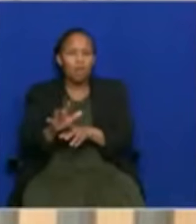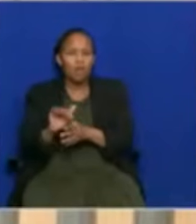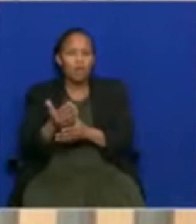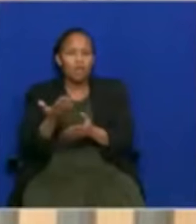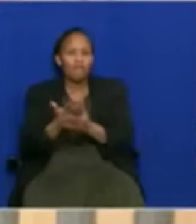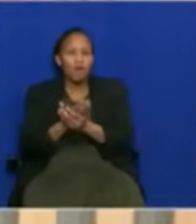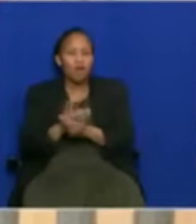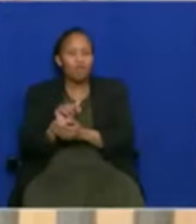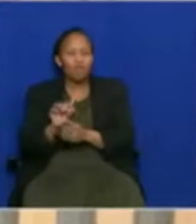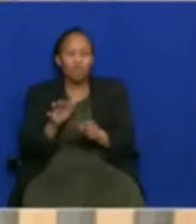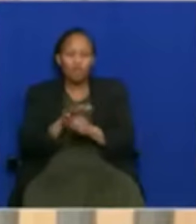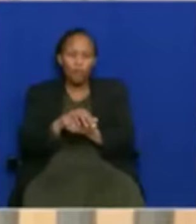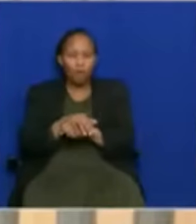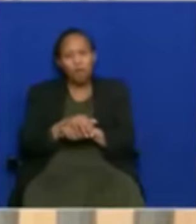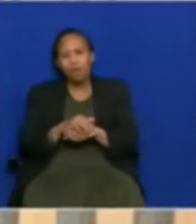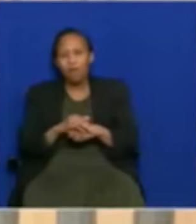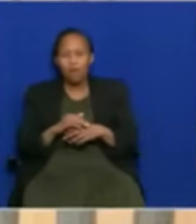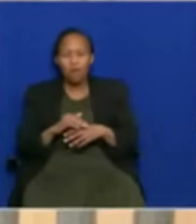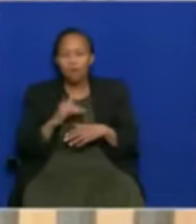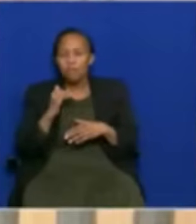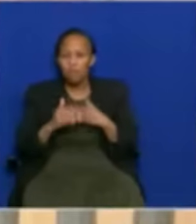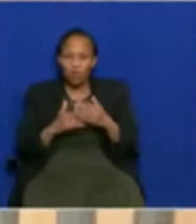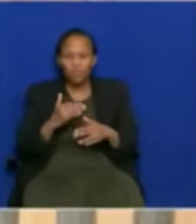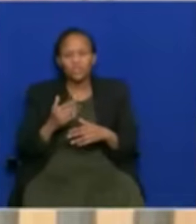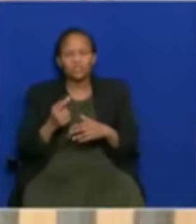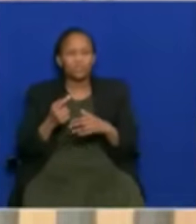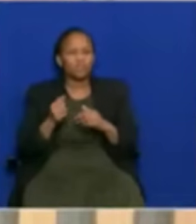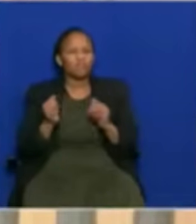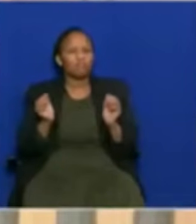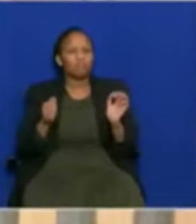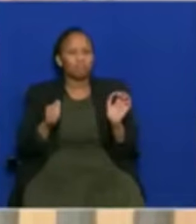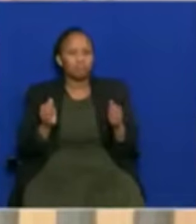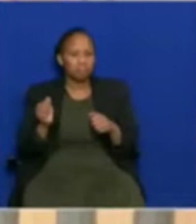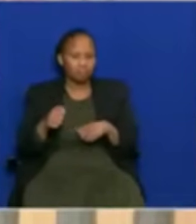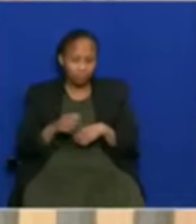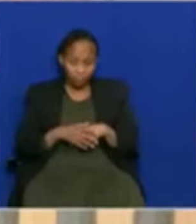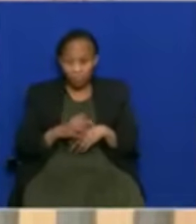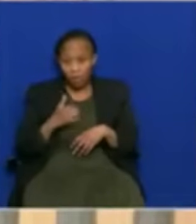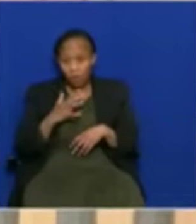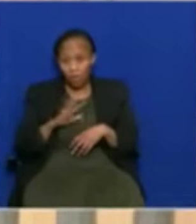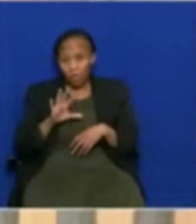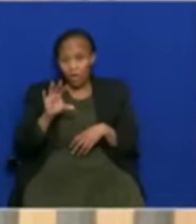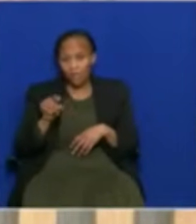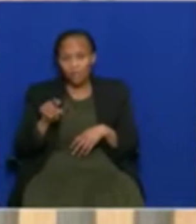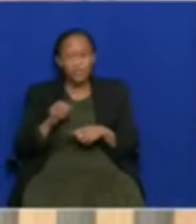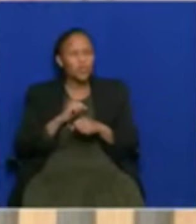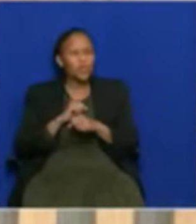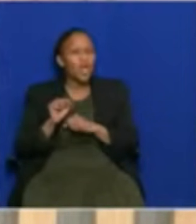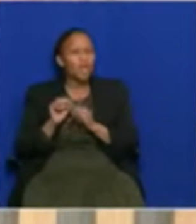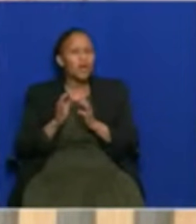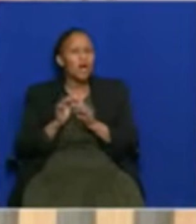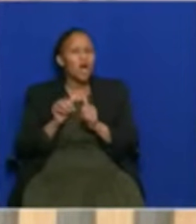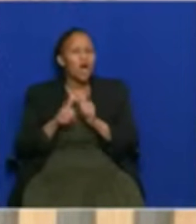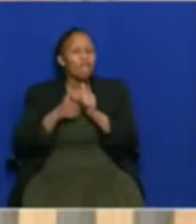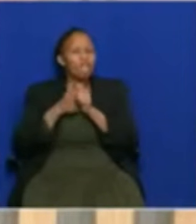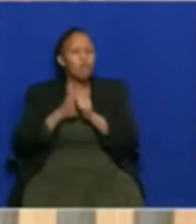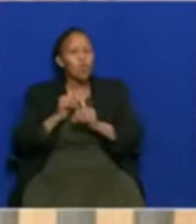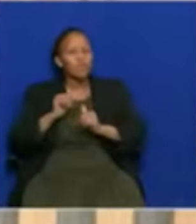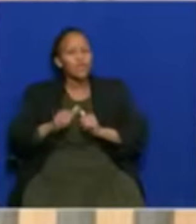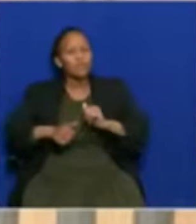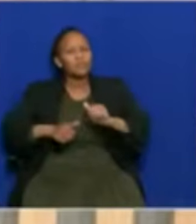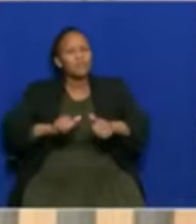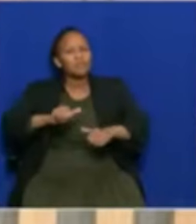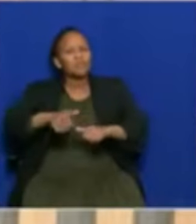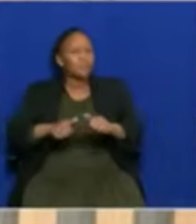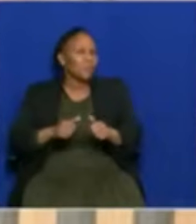process. Why didn't you request it like in that manner, which is a very general manner? Say, give me everything relating